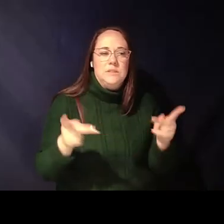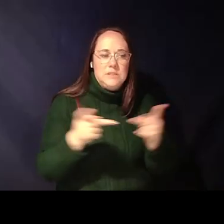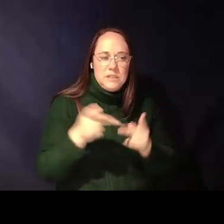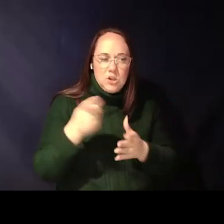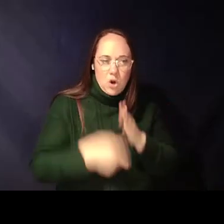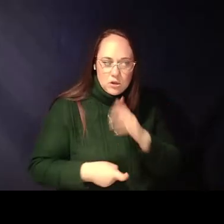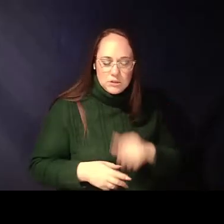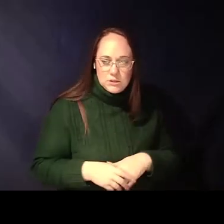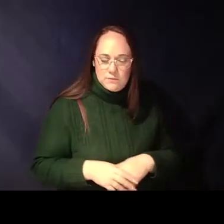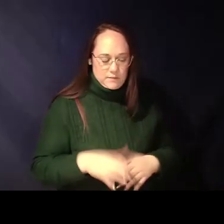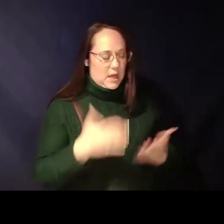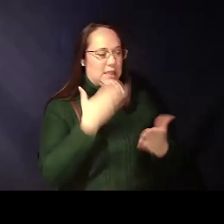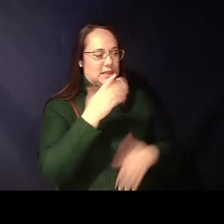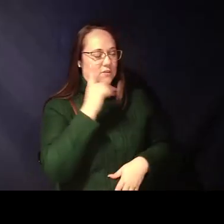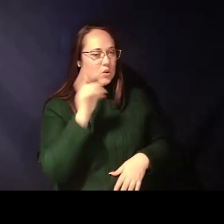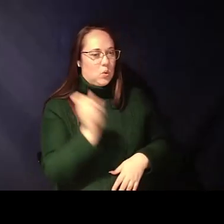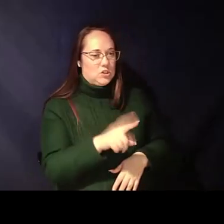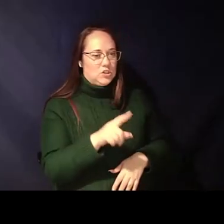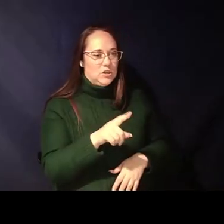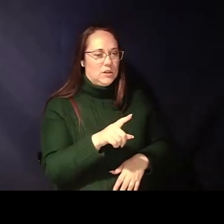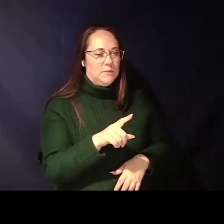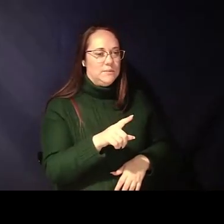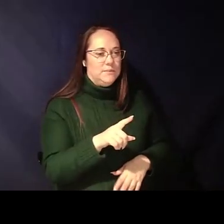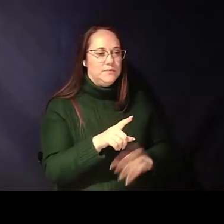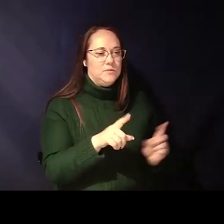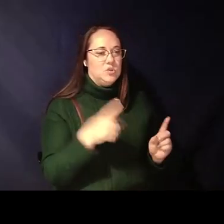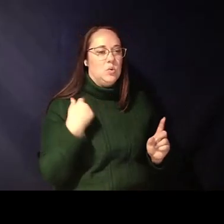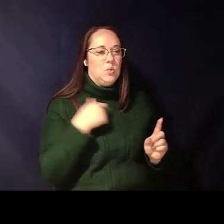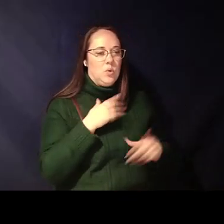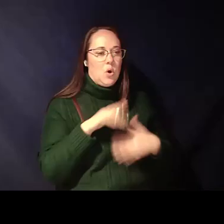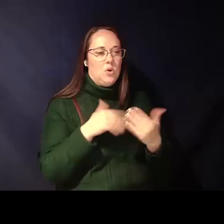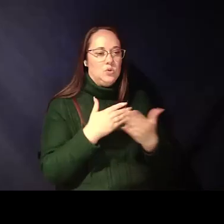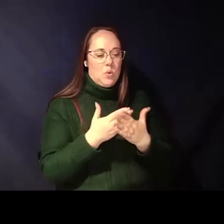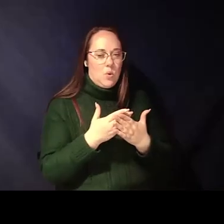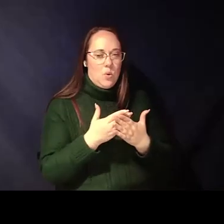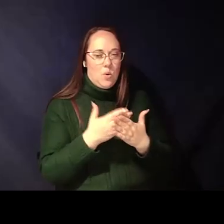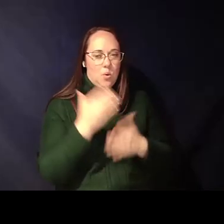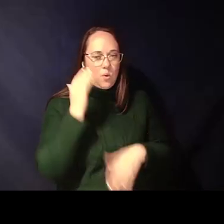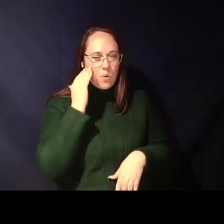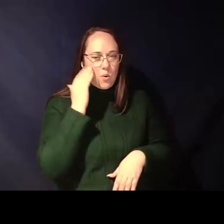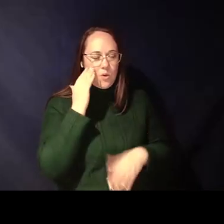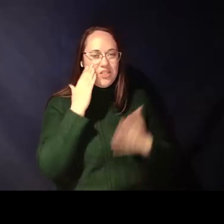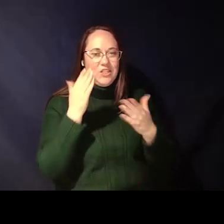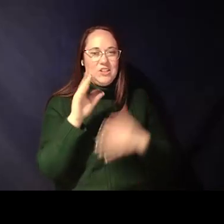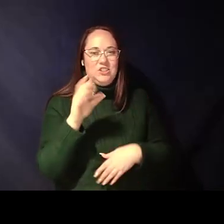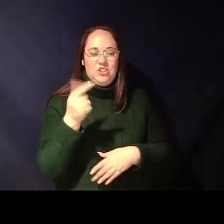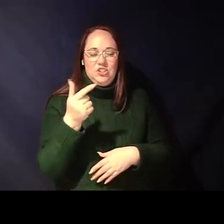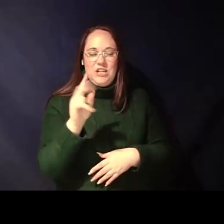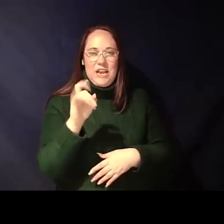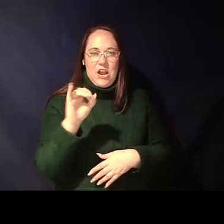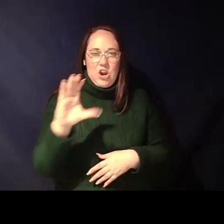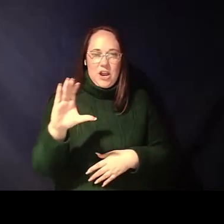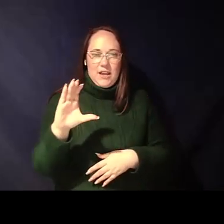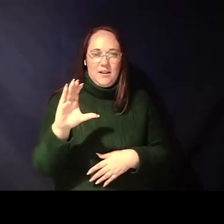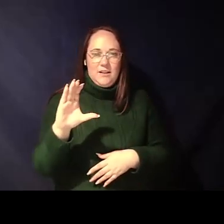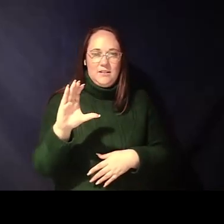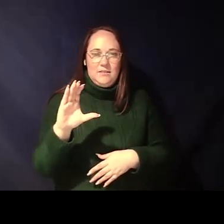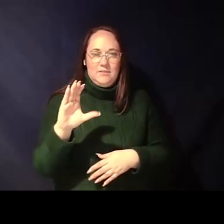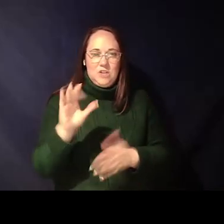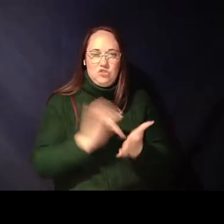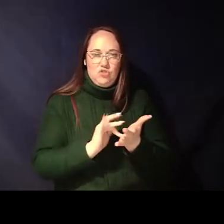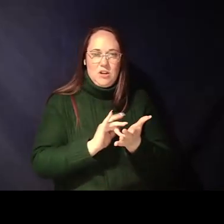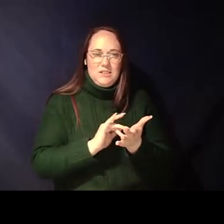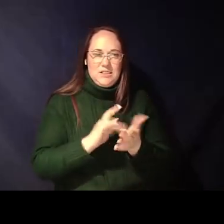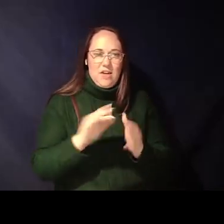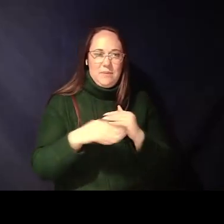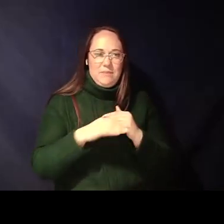Thanks for the question. So, as we all know, the generic drugs are pretty flat at HICPA for the last 6 years.